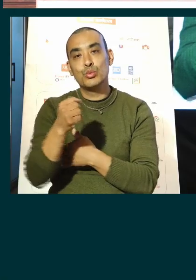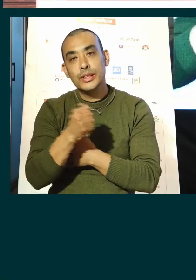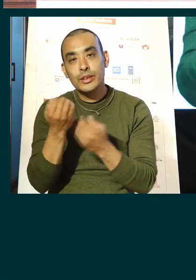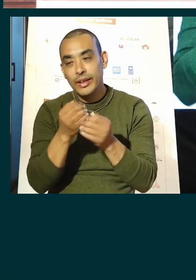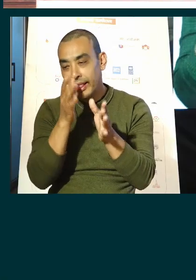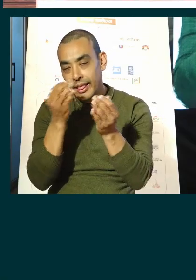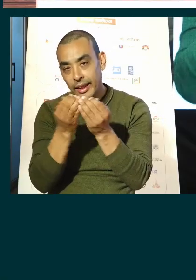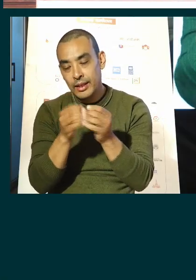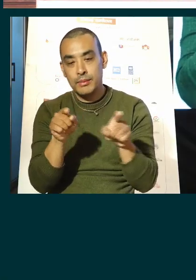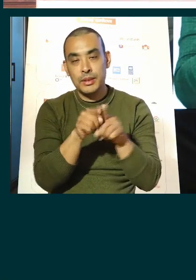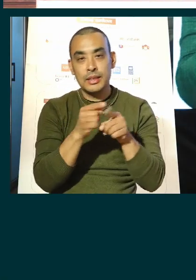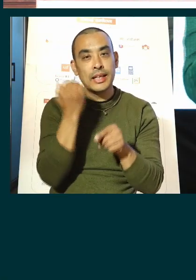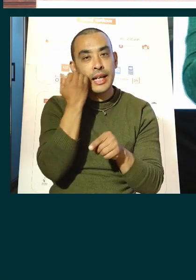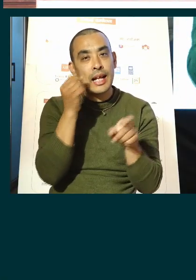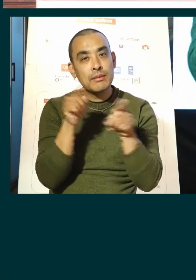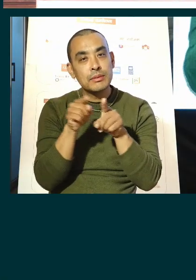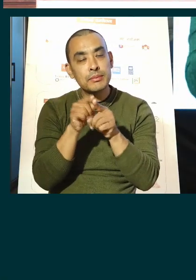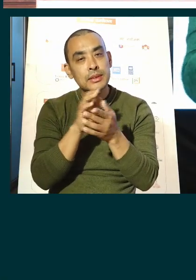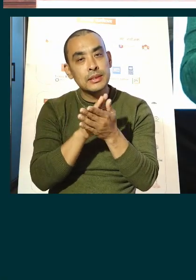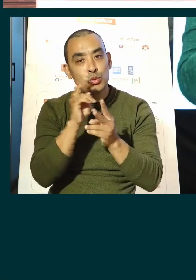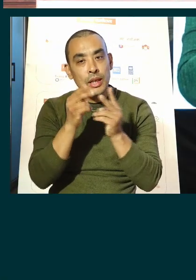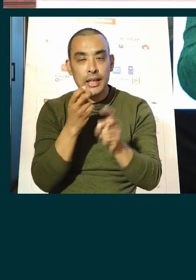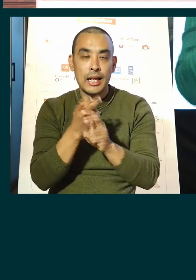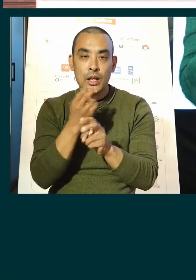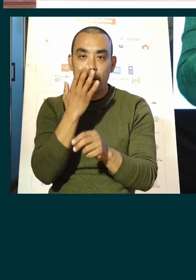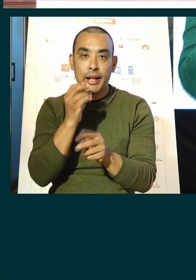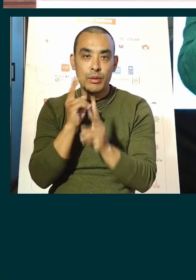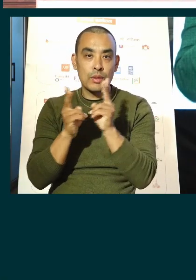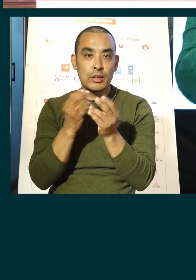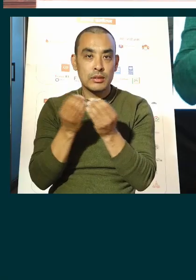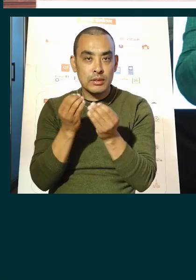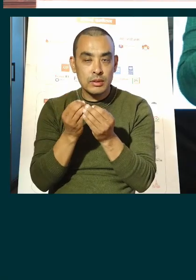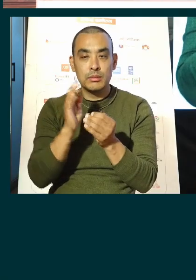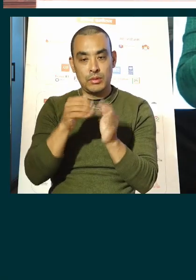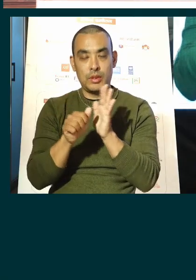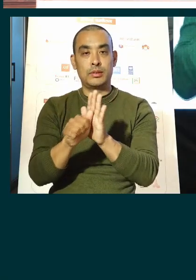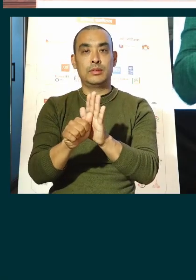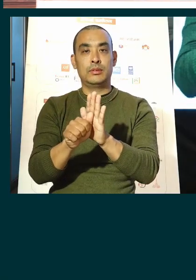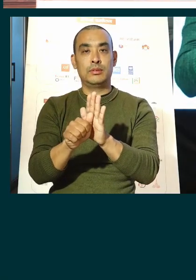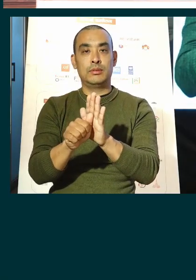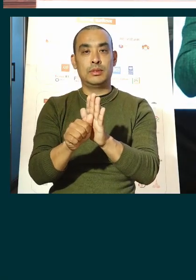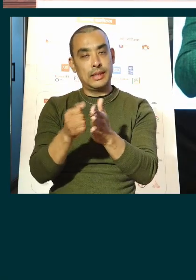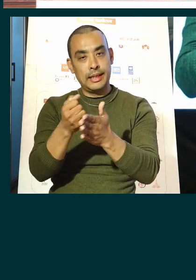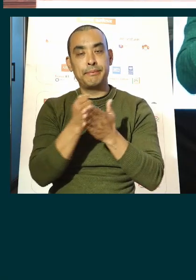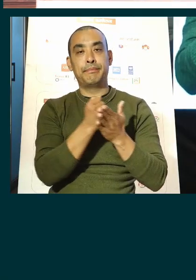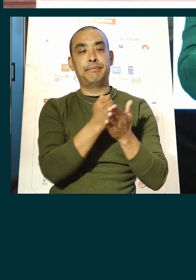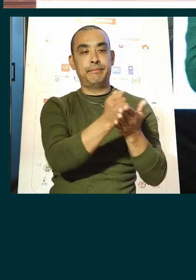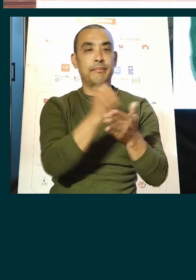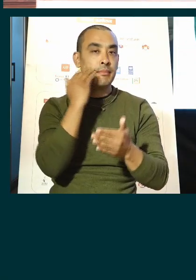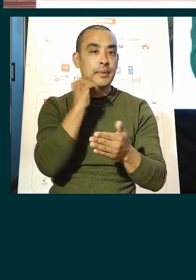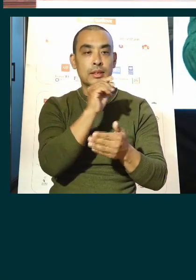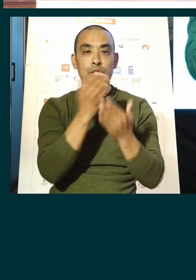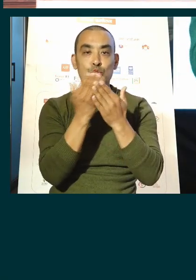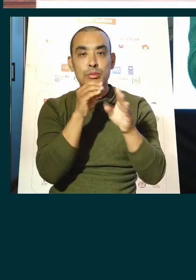earlier considered, the boys were a bit hesitant to talk about. They coming forward to support the girls in the